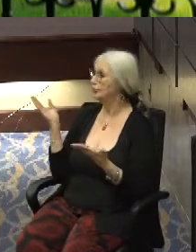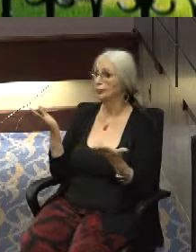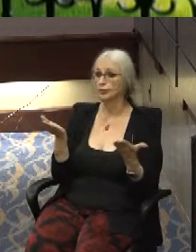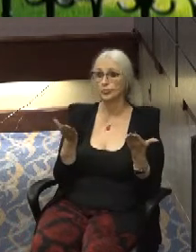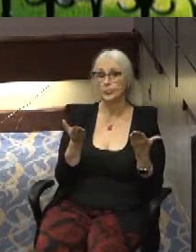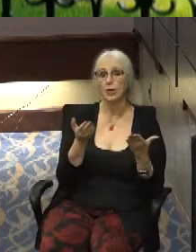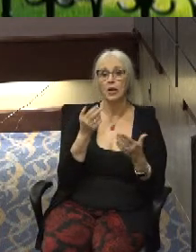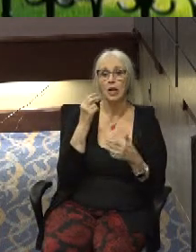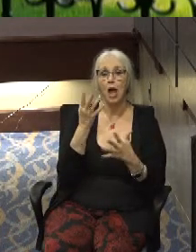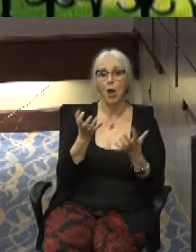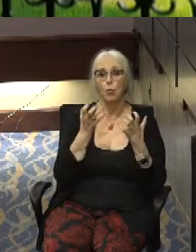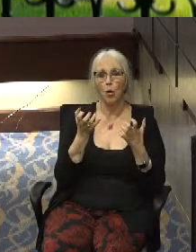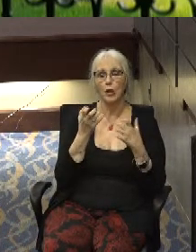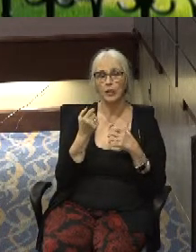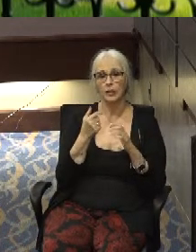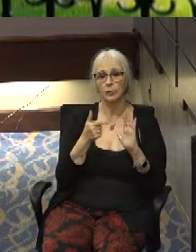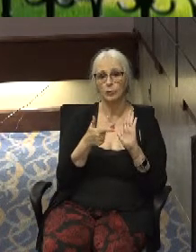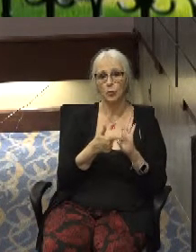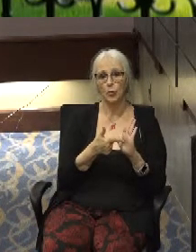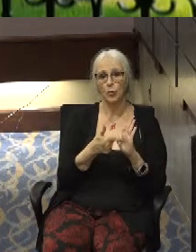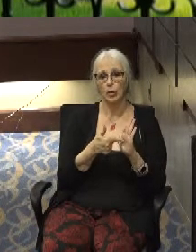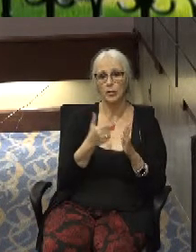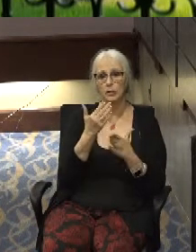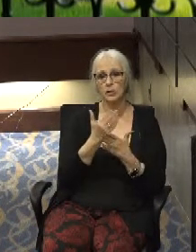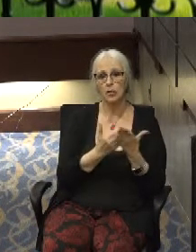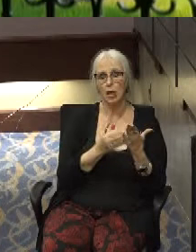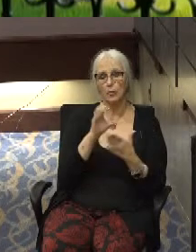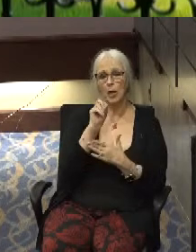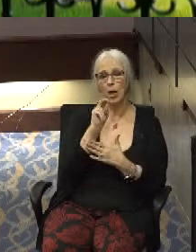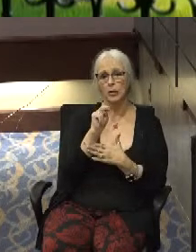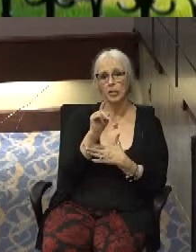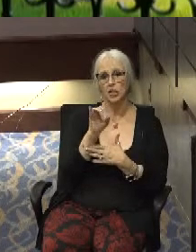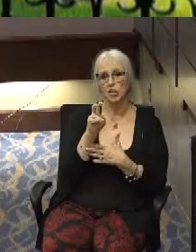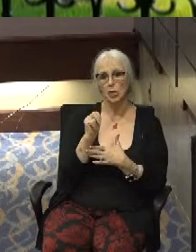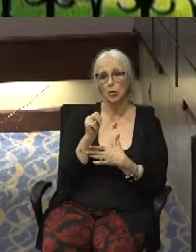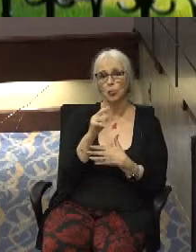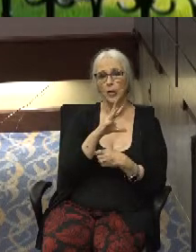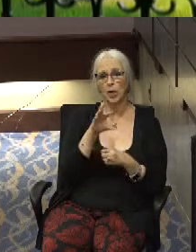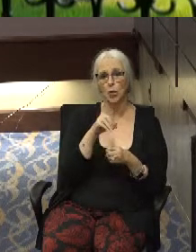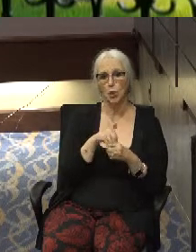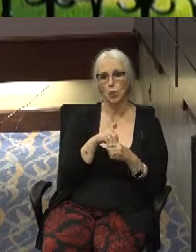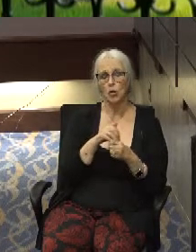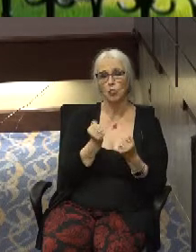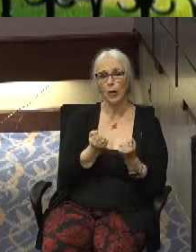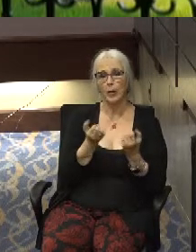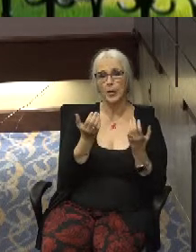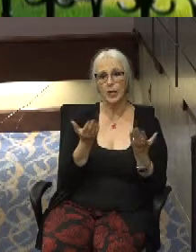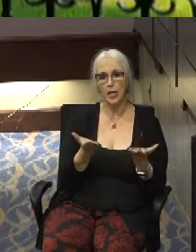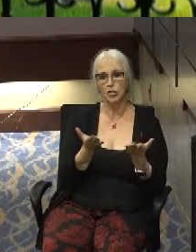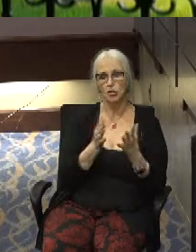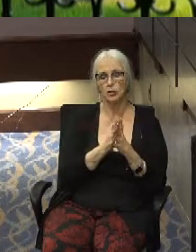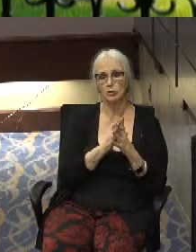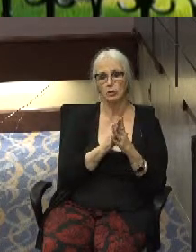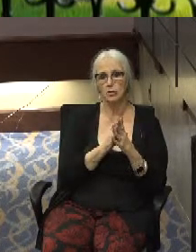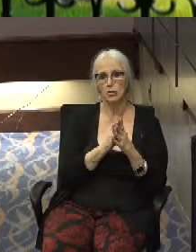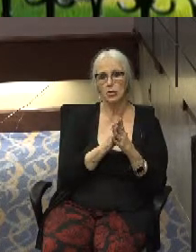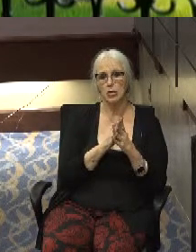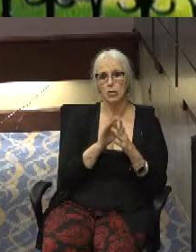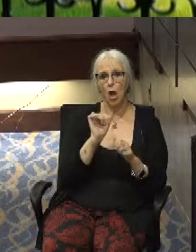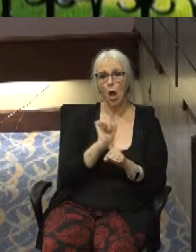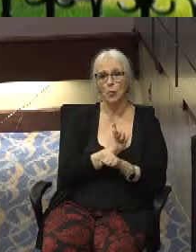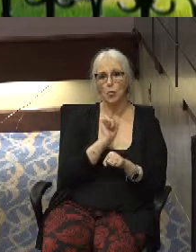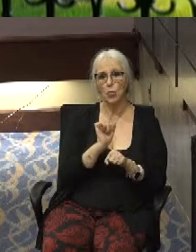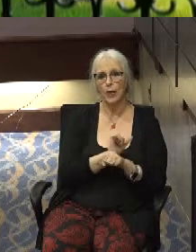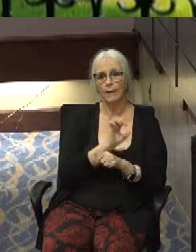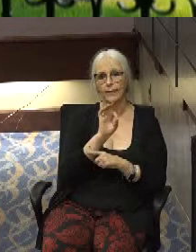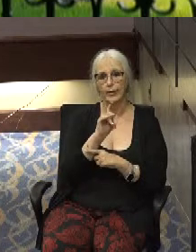And I did want to highlight some conditions that we incorporated into our recommendation, that the operation of the facility